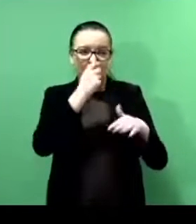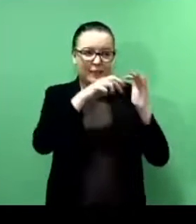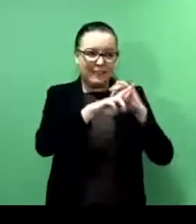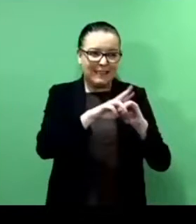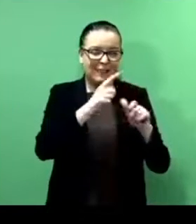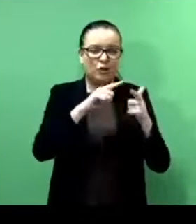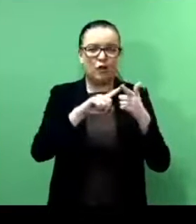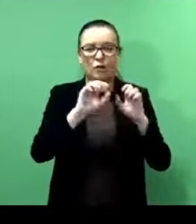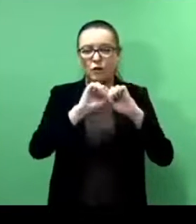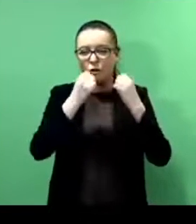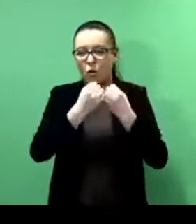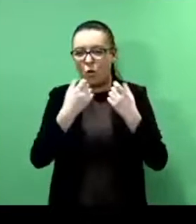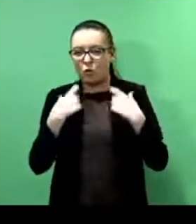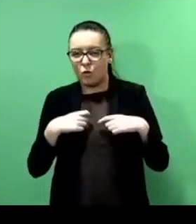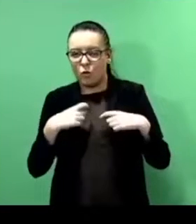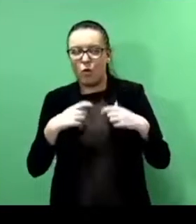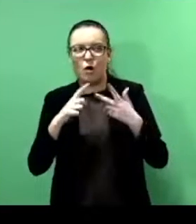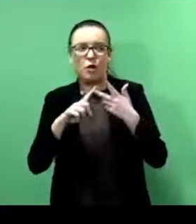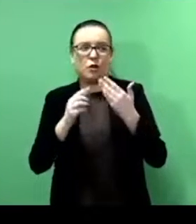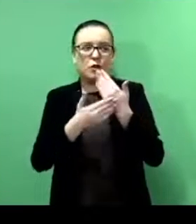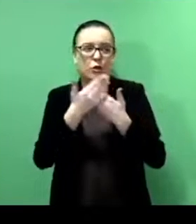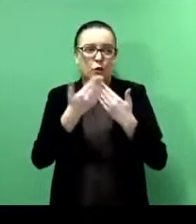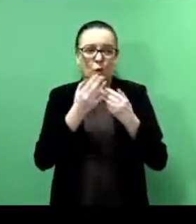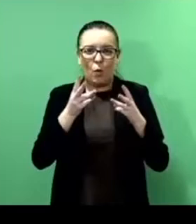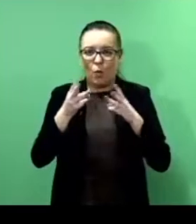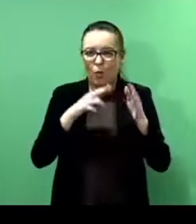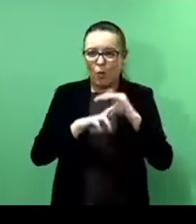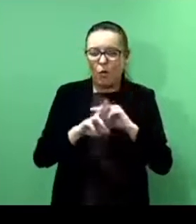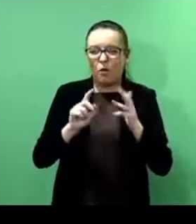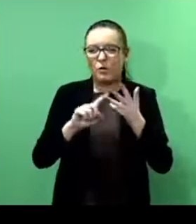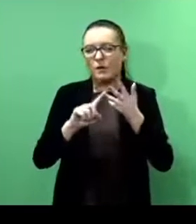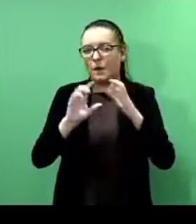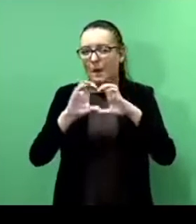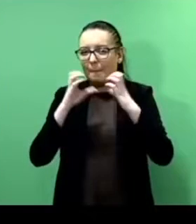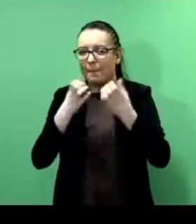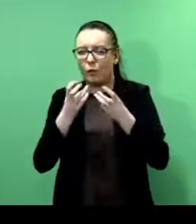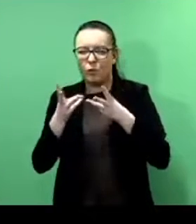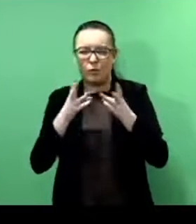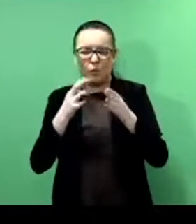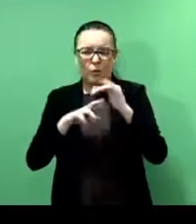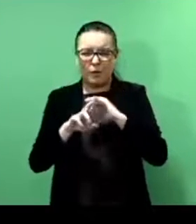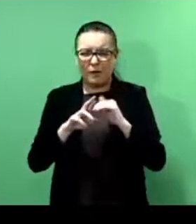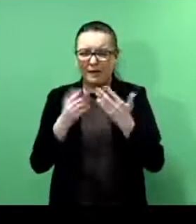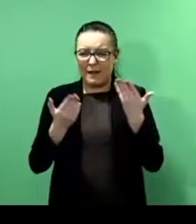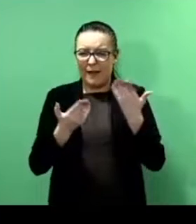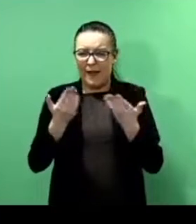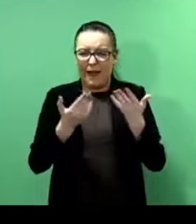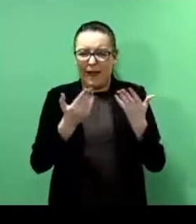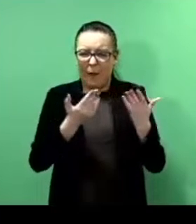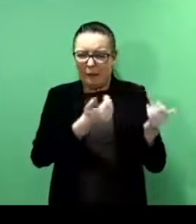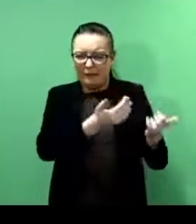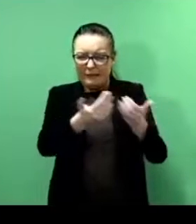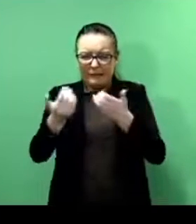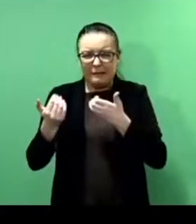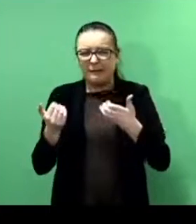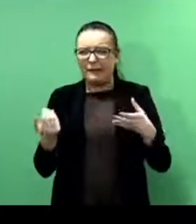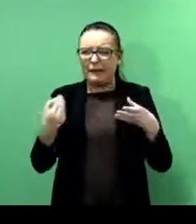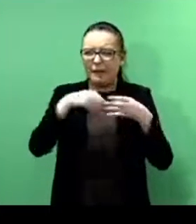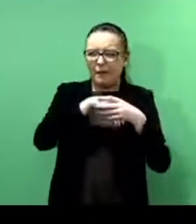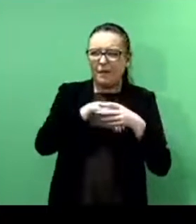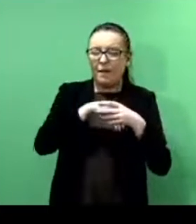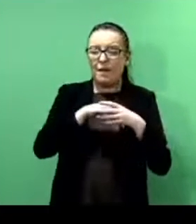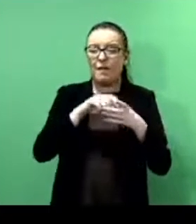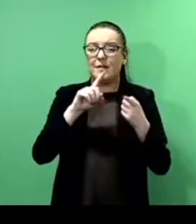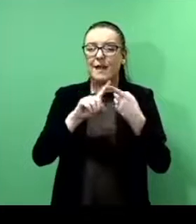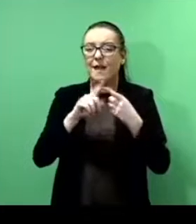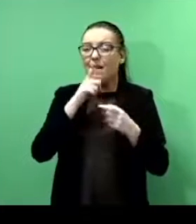working with community leaders, working with youth workers. You need a political system and government departments to rise to meet the potential for this. And we talk